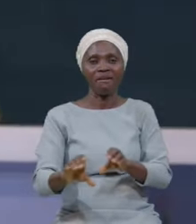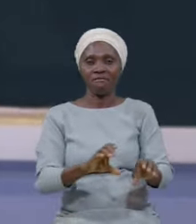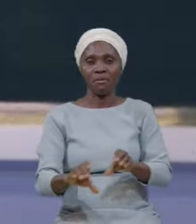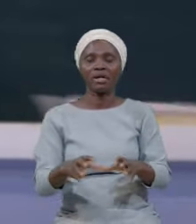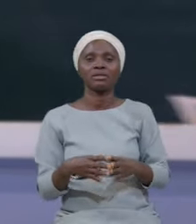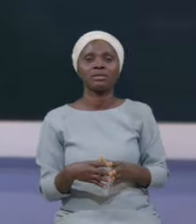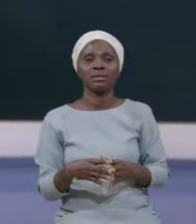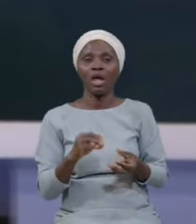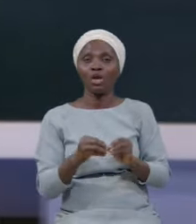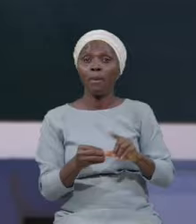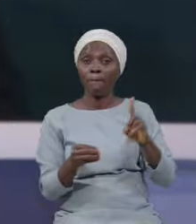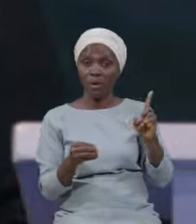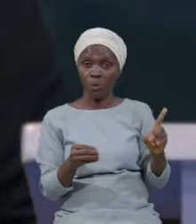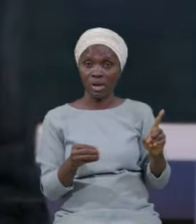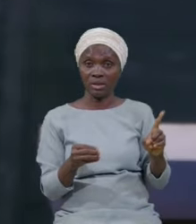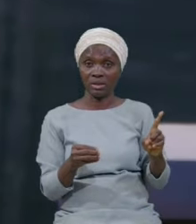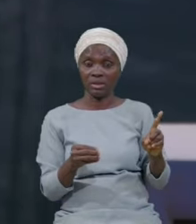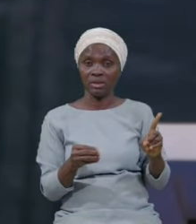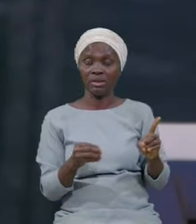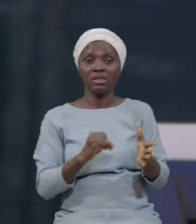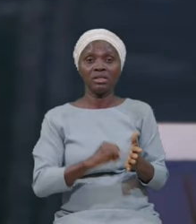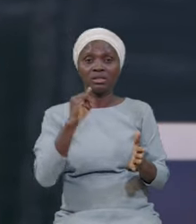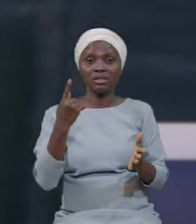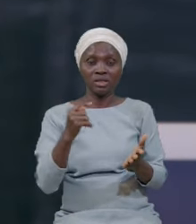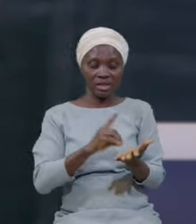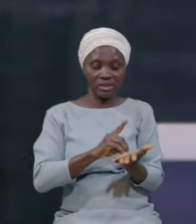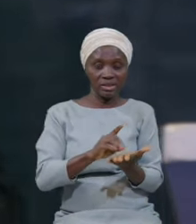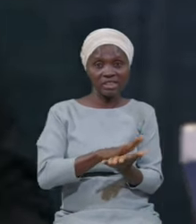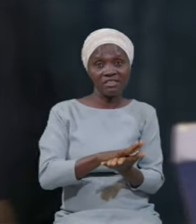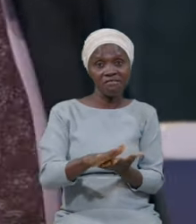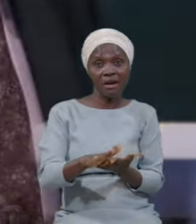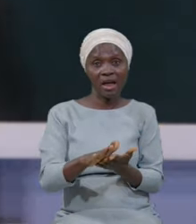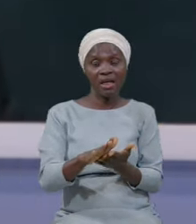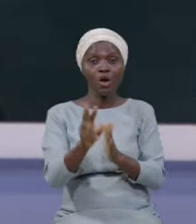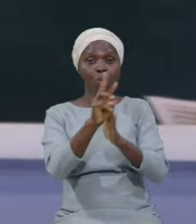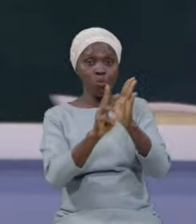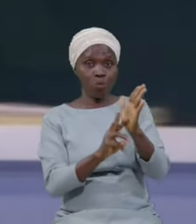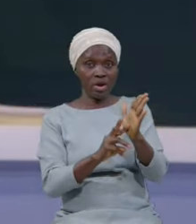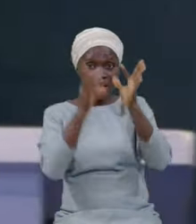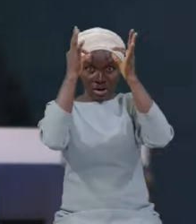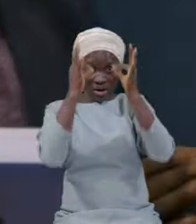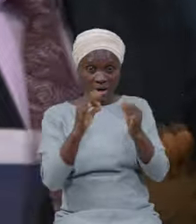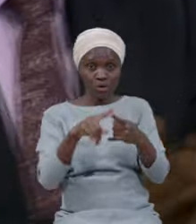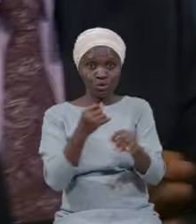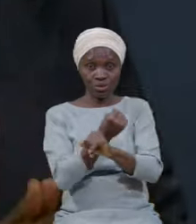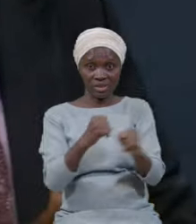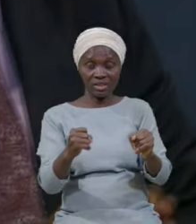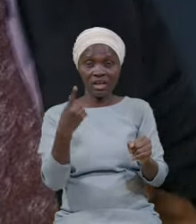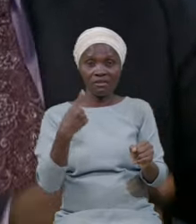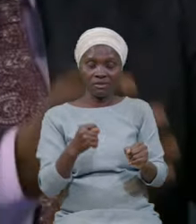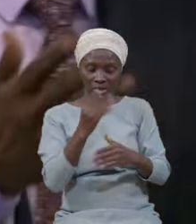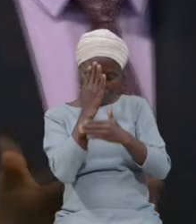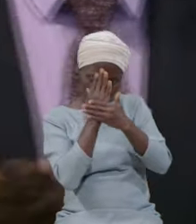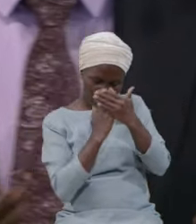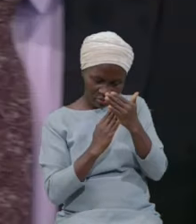Number one is the divine will to save the submissive penitent. Let